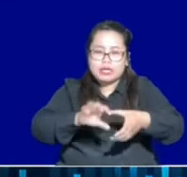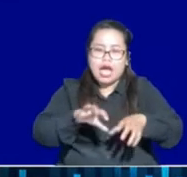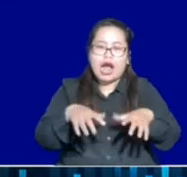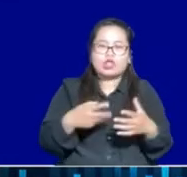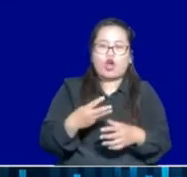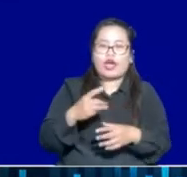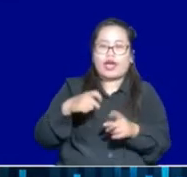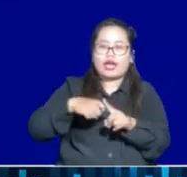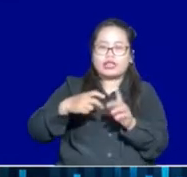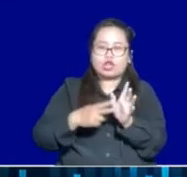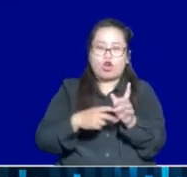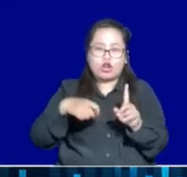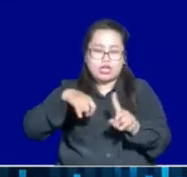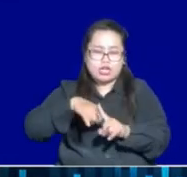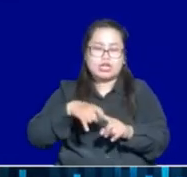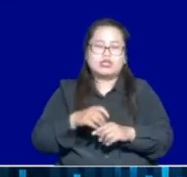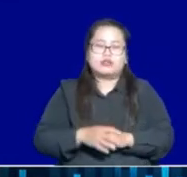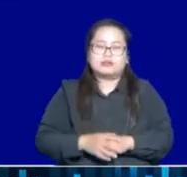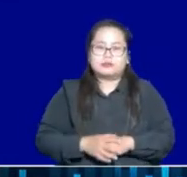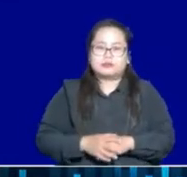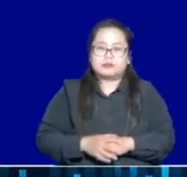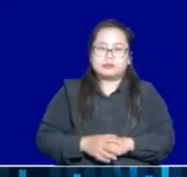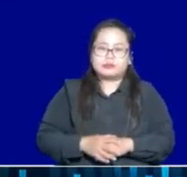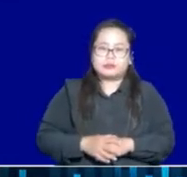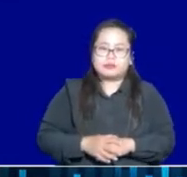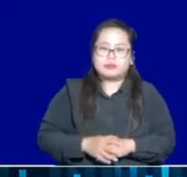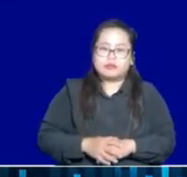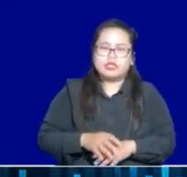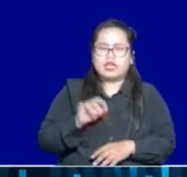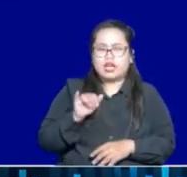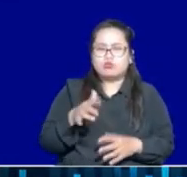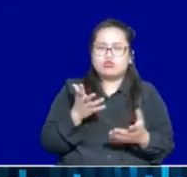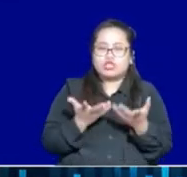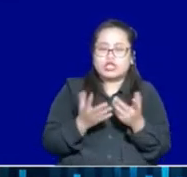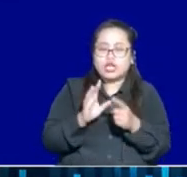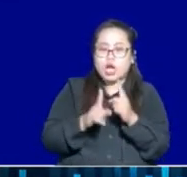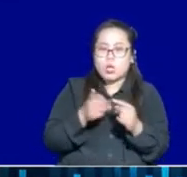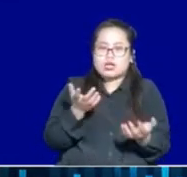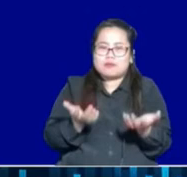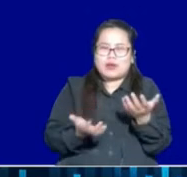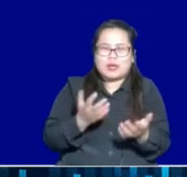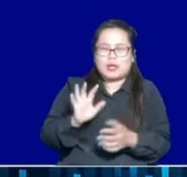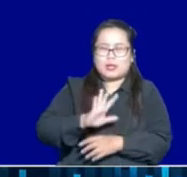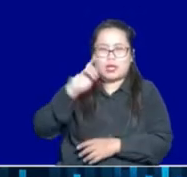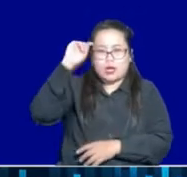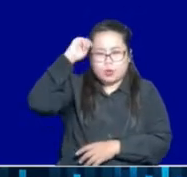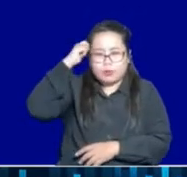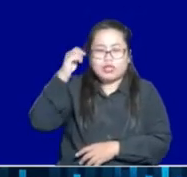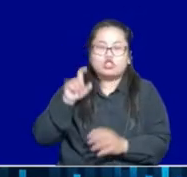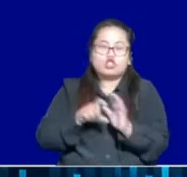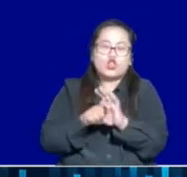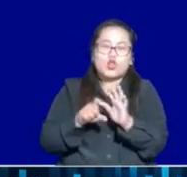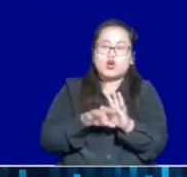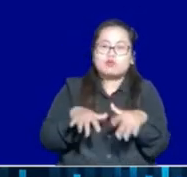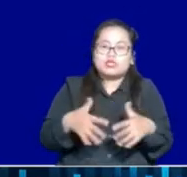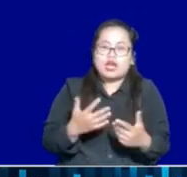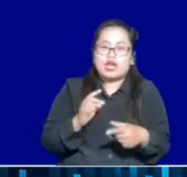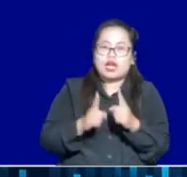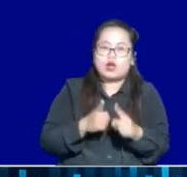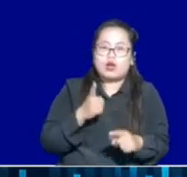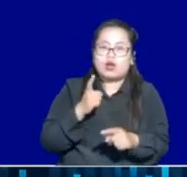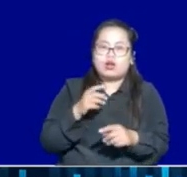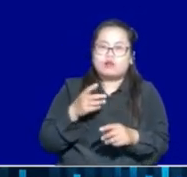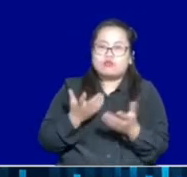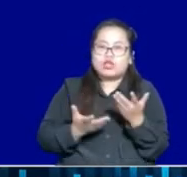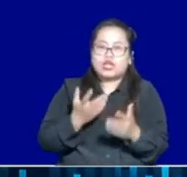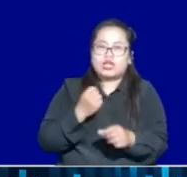Less complex are things like garments or oil. On the x-axis, we can also measure